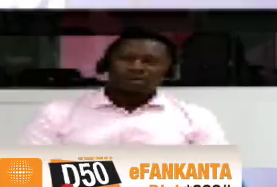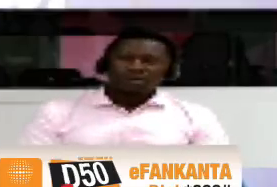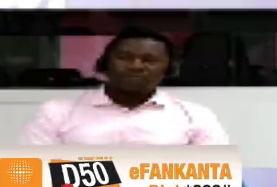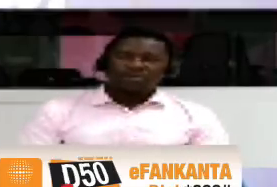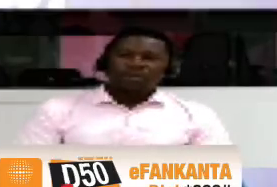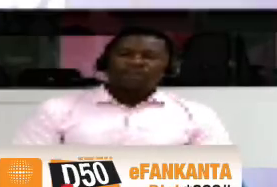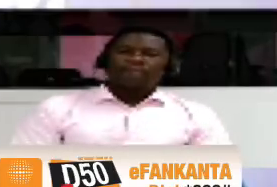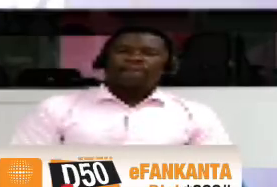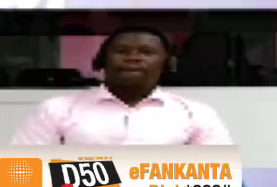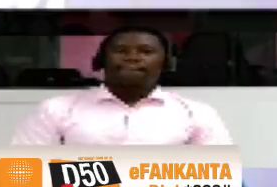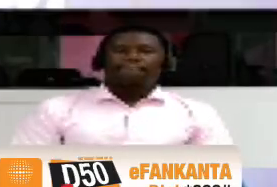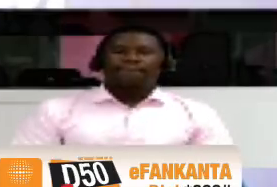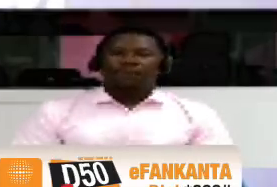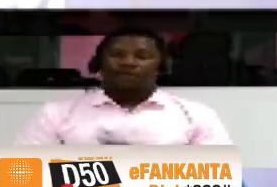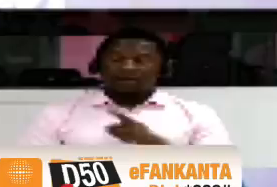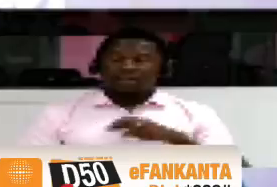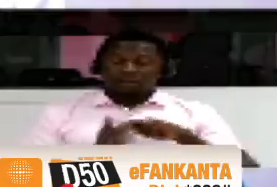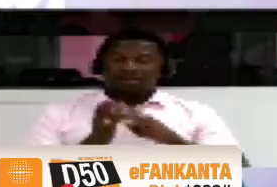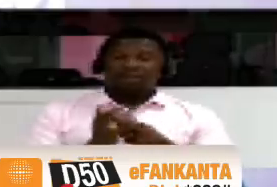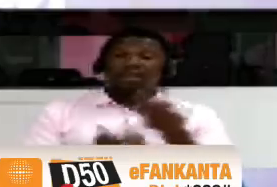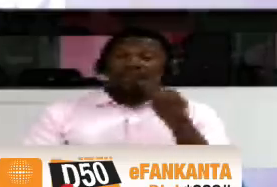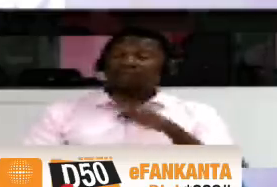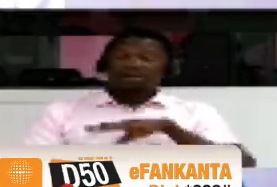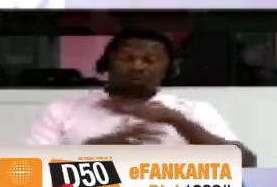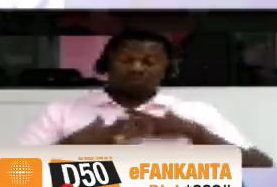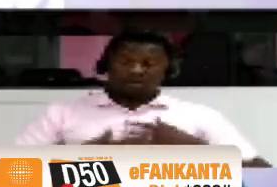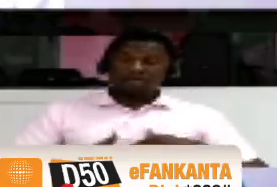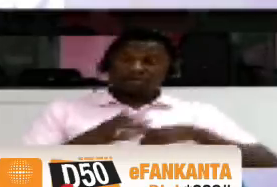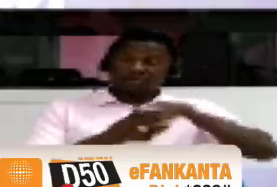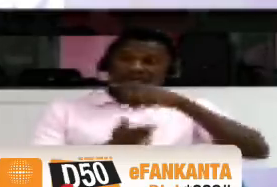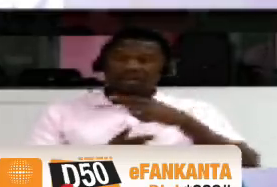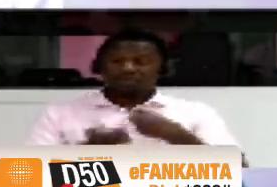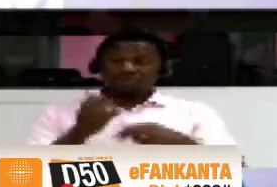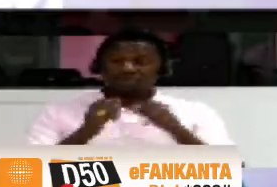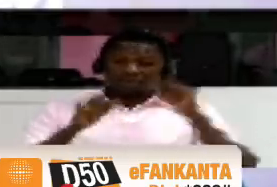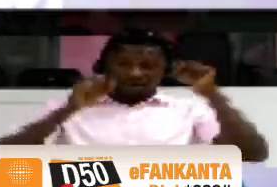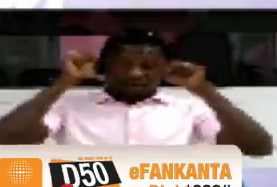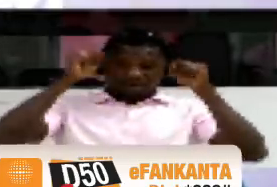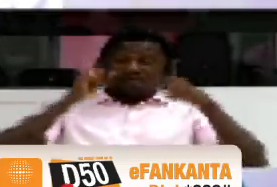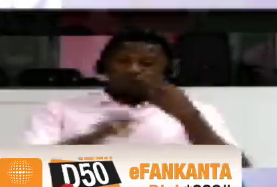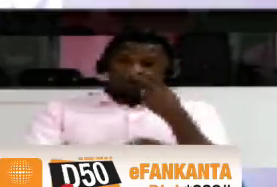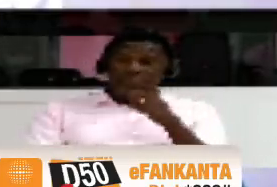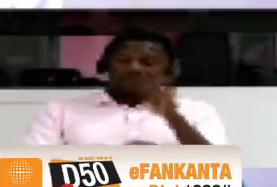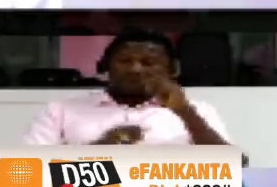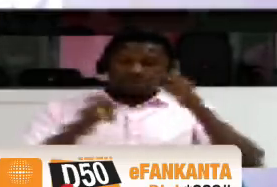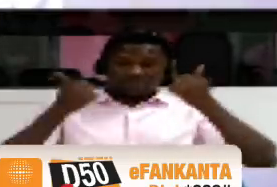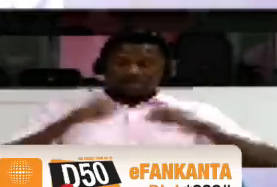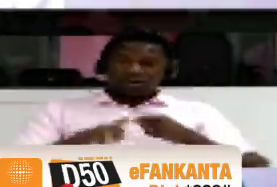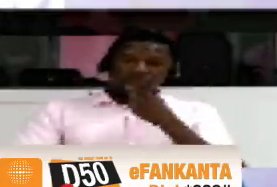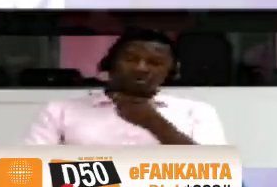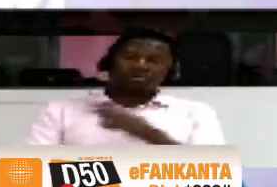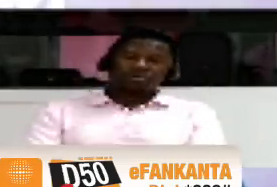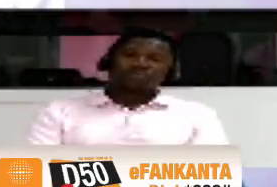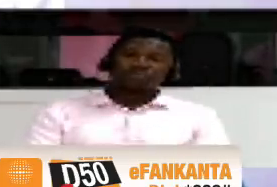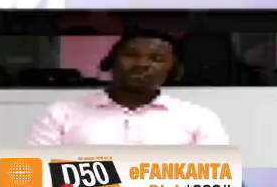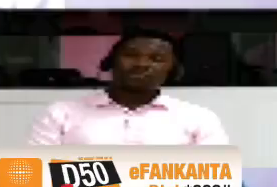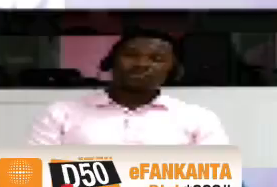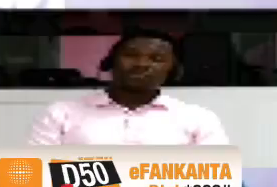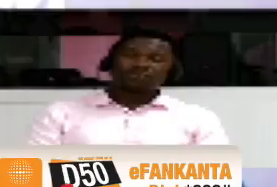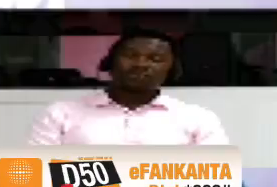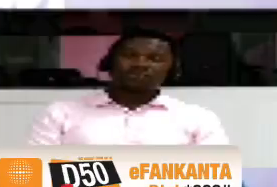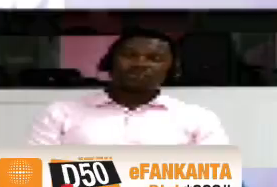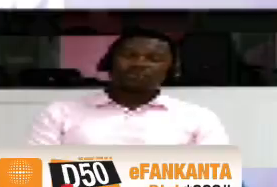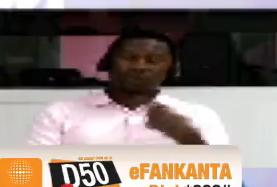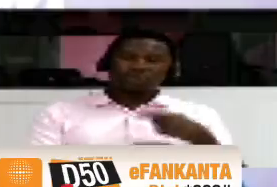they referring to? That if anybody go out again on demonstration, you will see what is going to happen to you. So